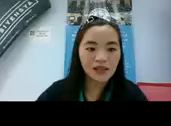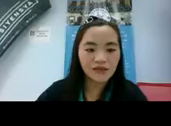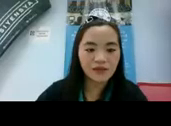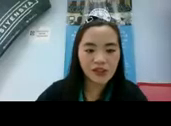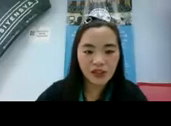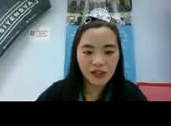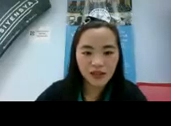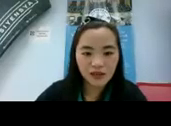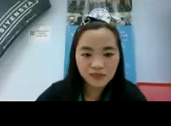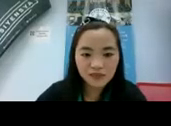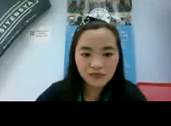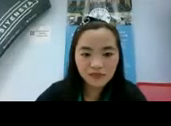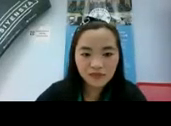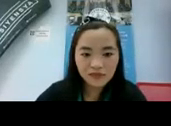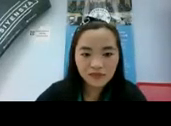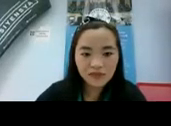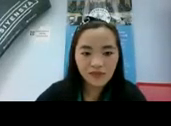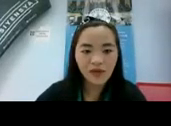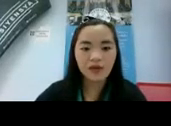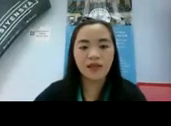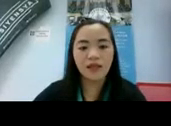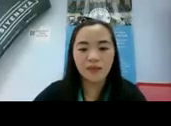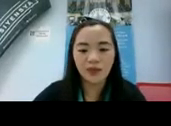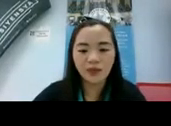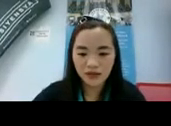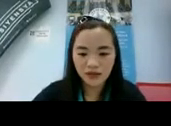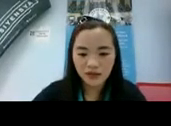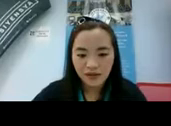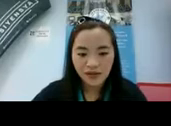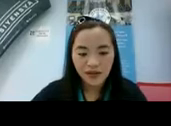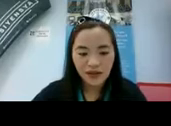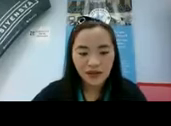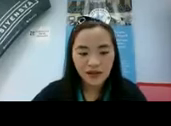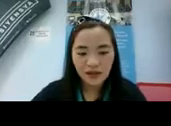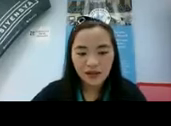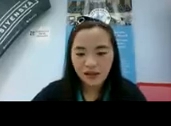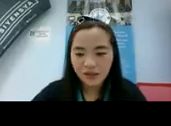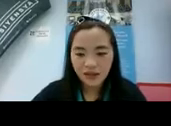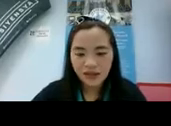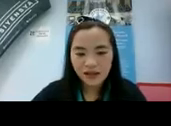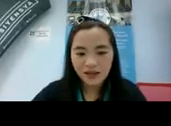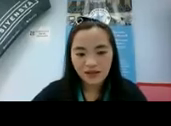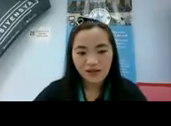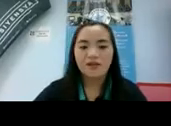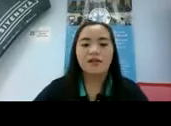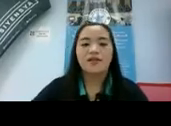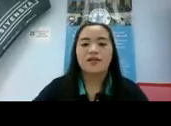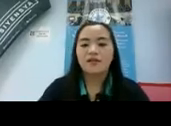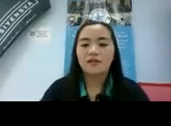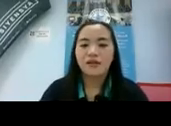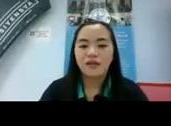link, evaluation link. Okay, yan po. In 10 minutes,